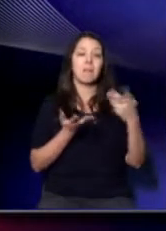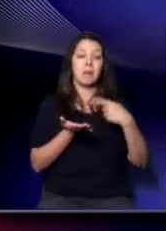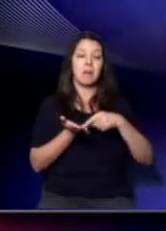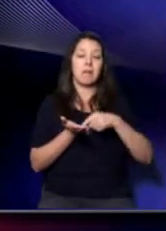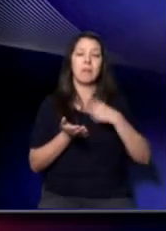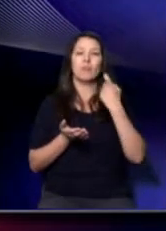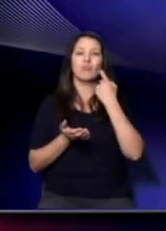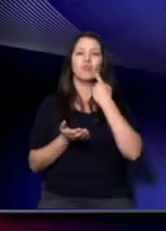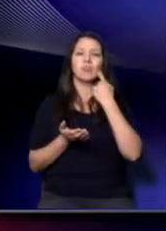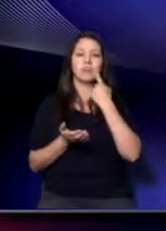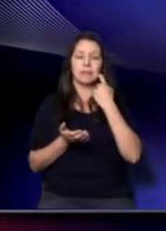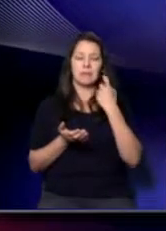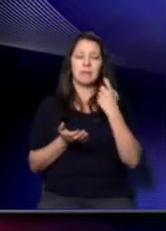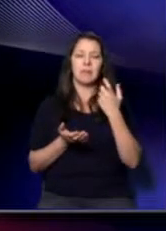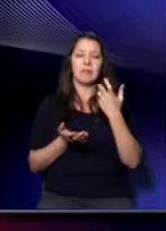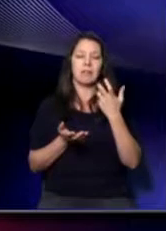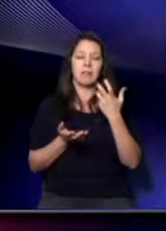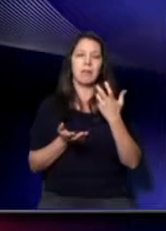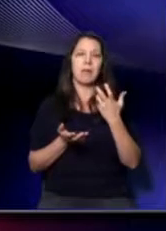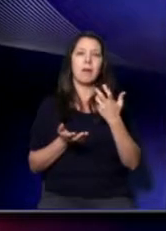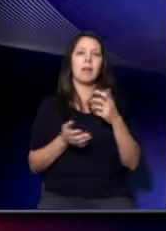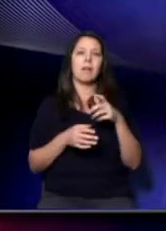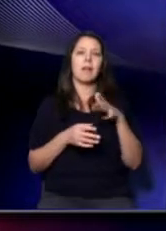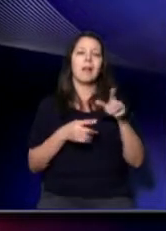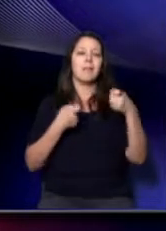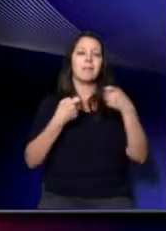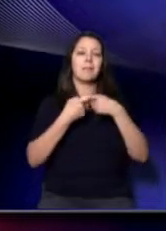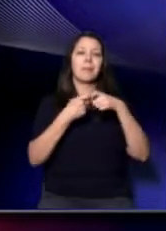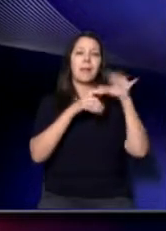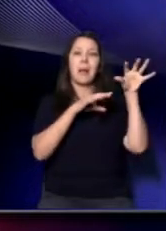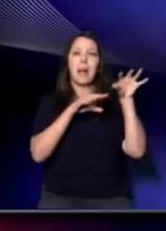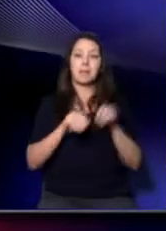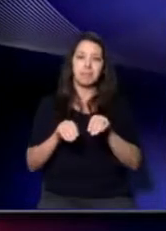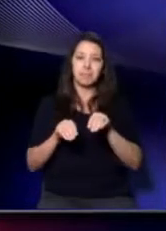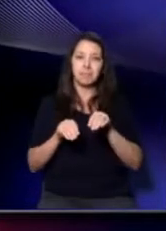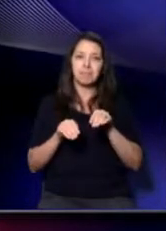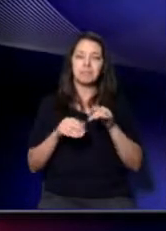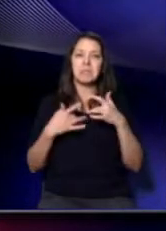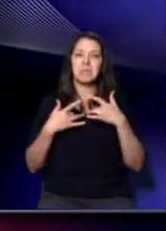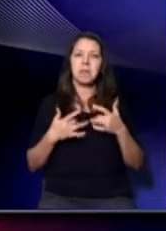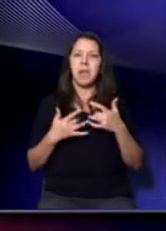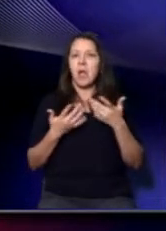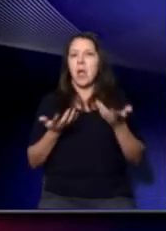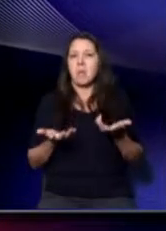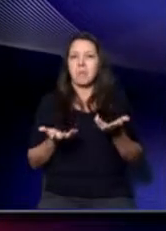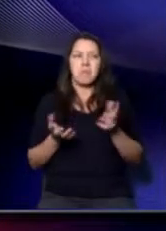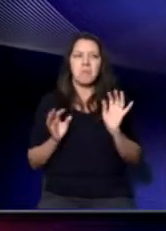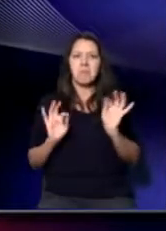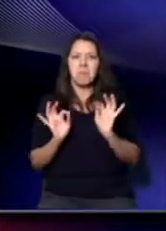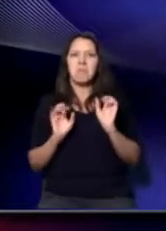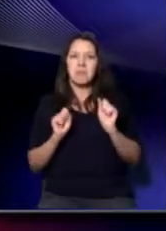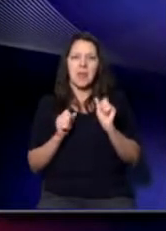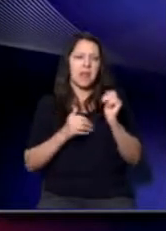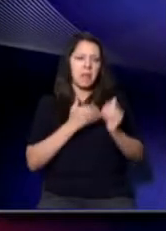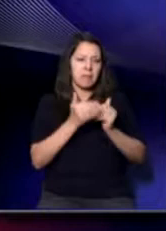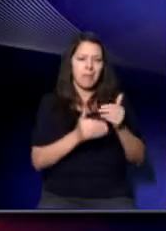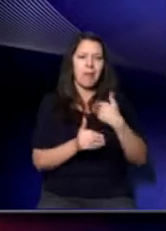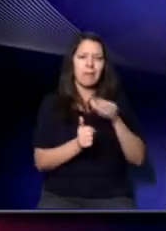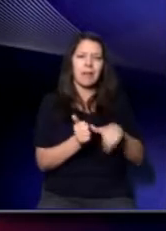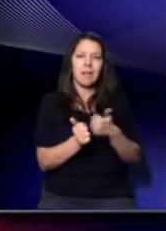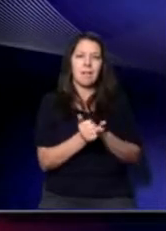had a power outage, and normally it's not a big deal as our data center has battery